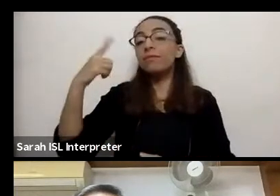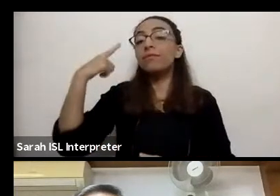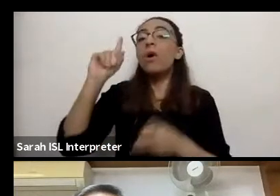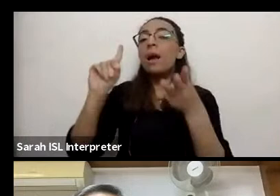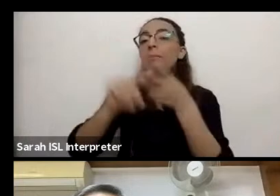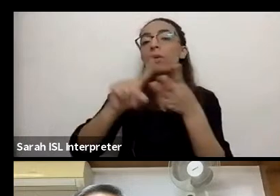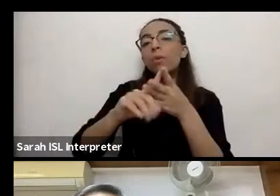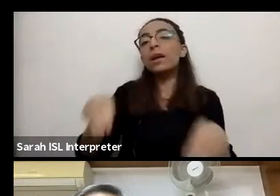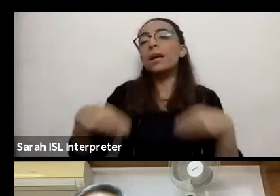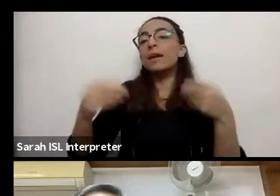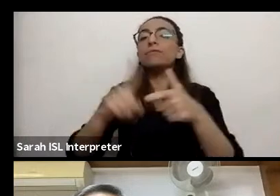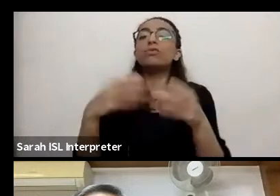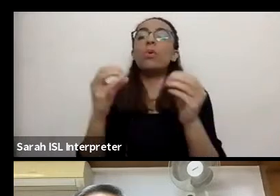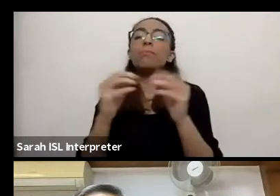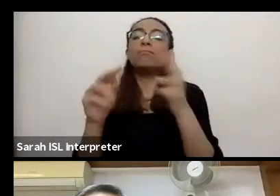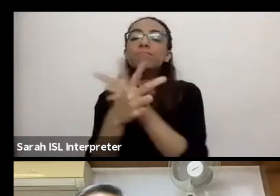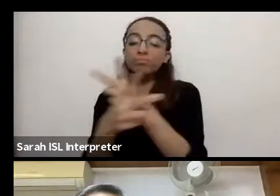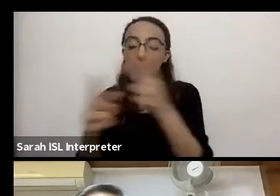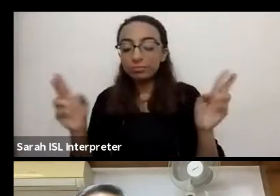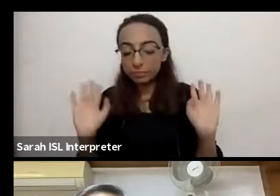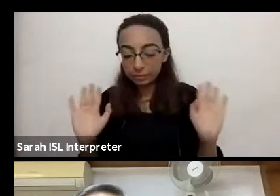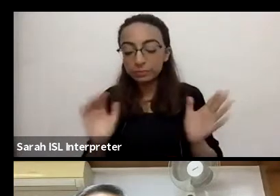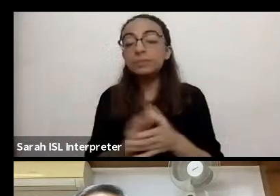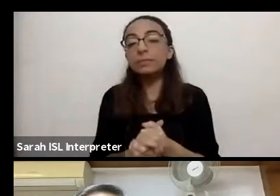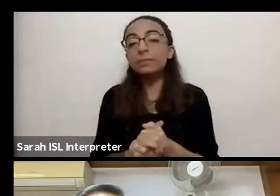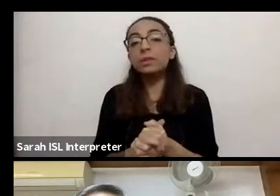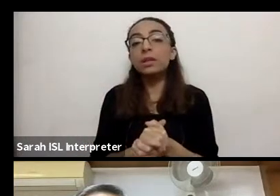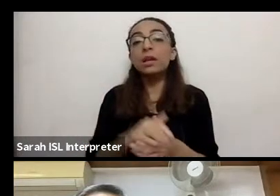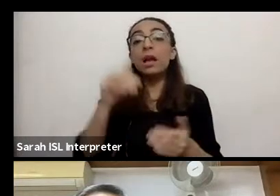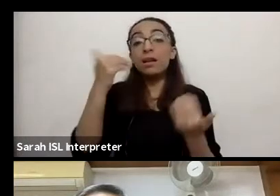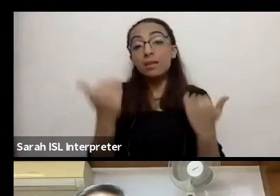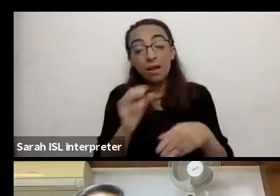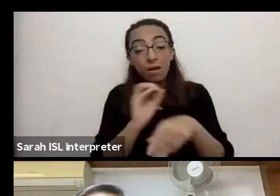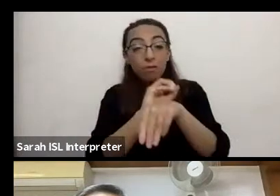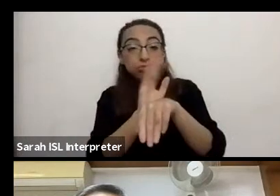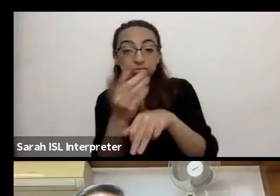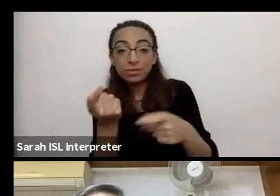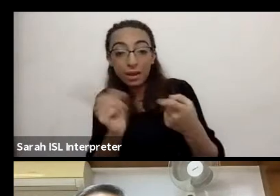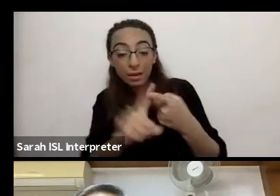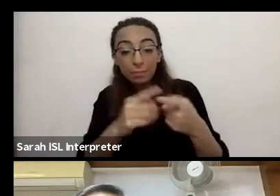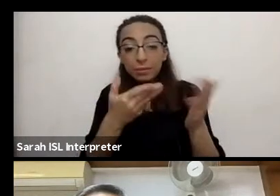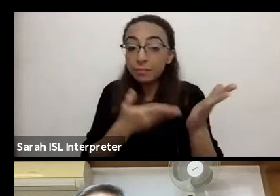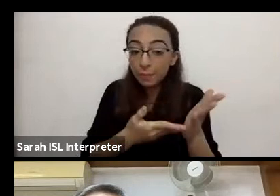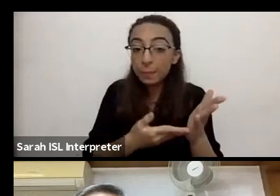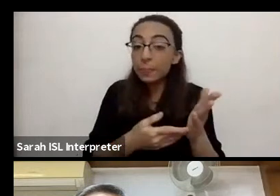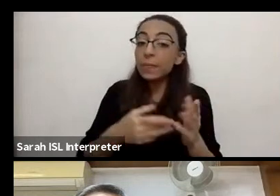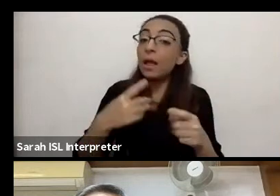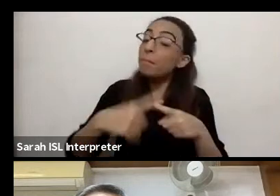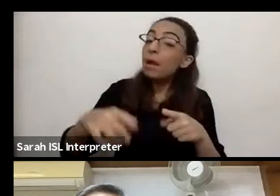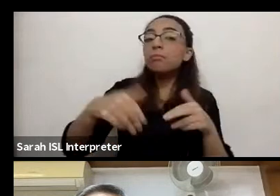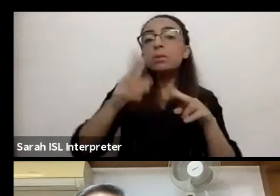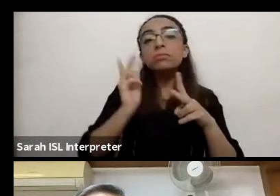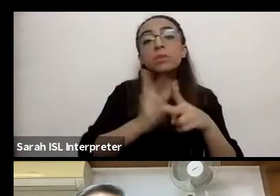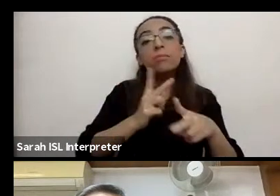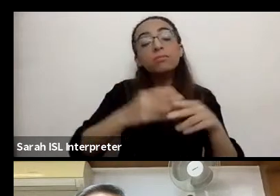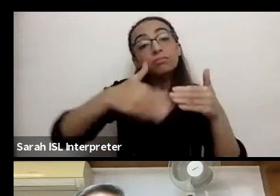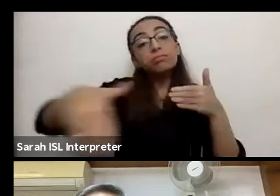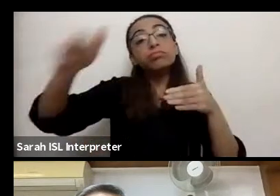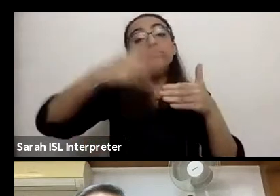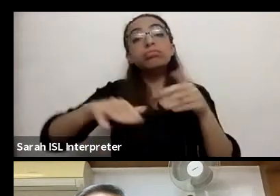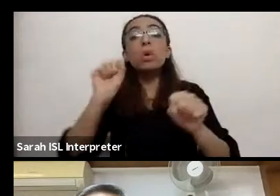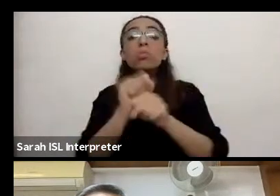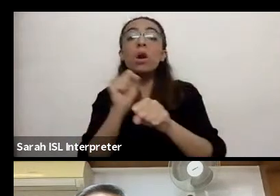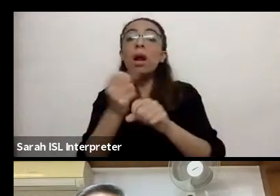employment opportunities. In the days of the pandemic, the discourse takes on even greater meaning as